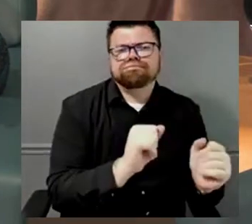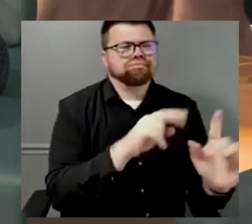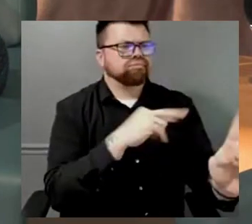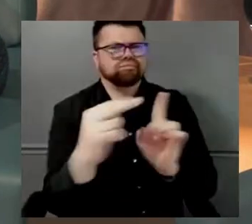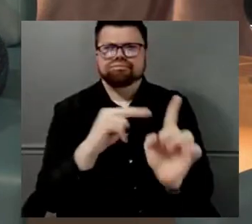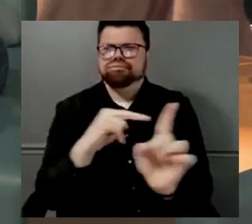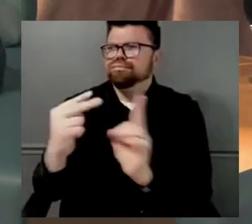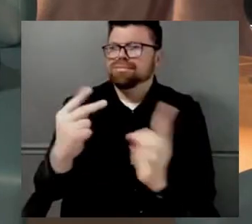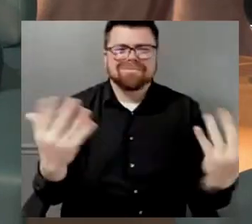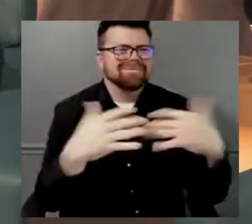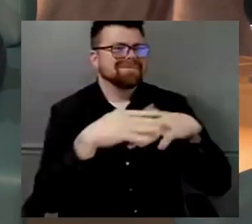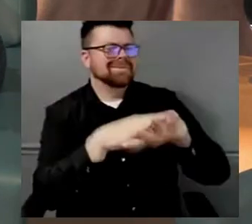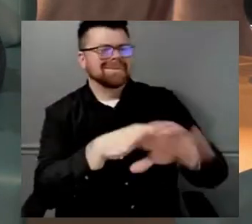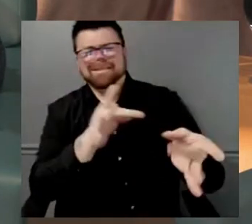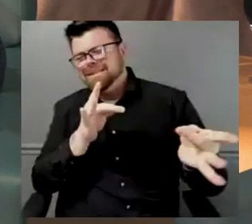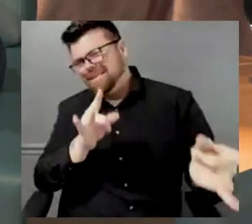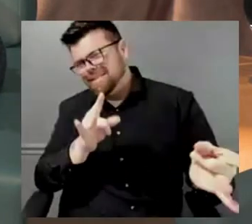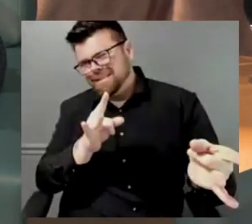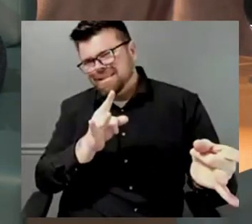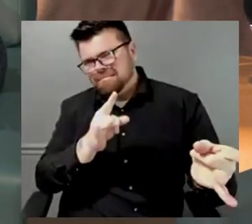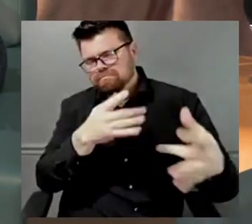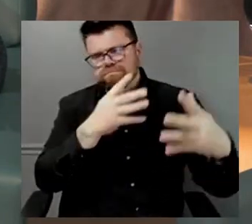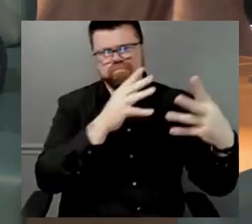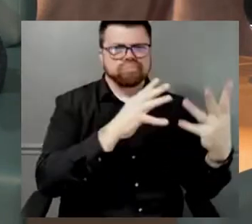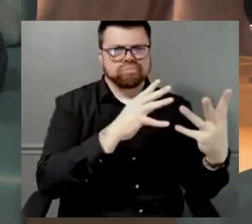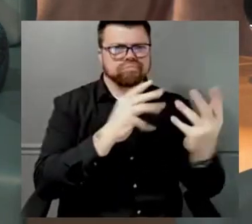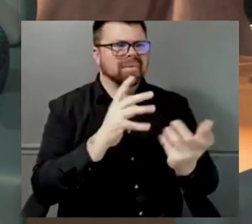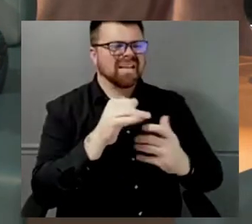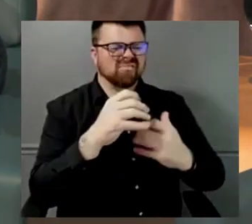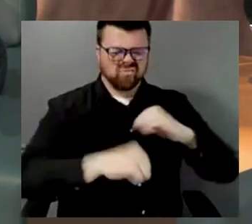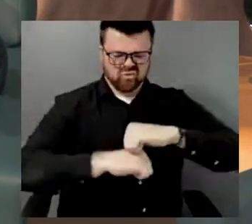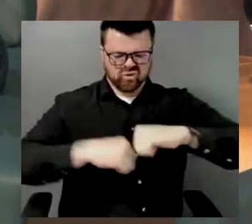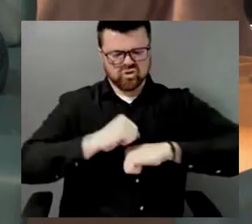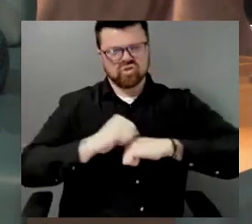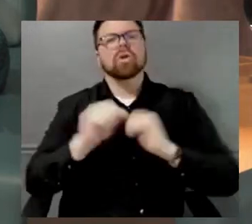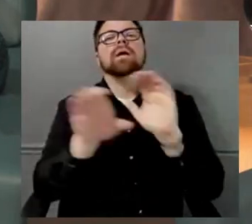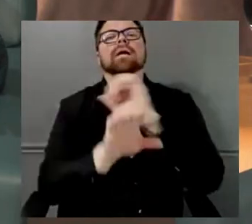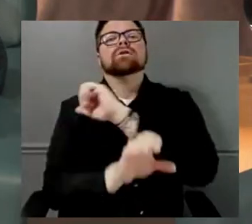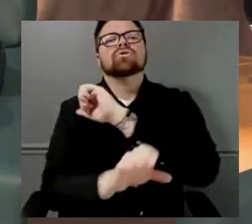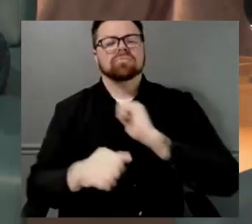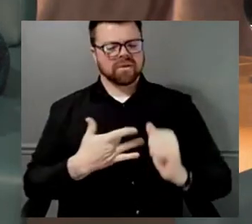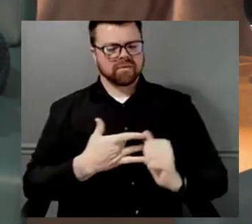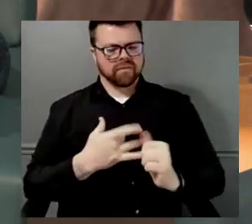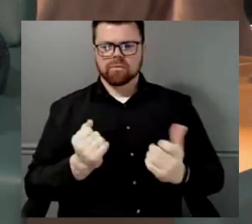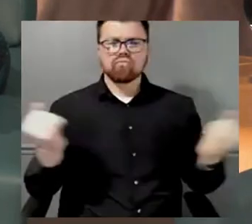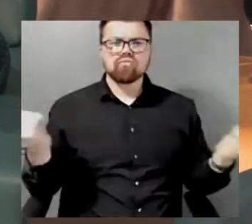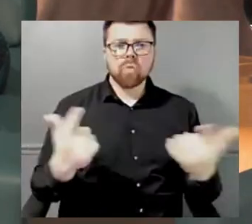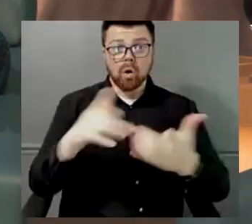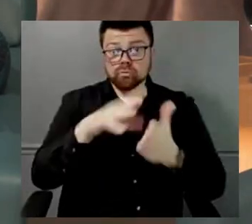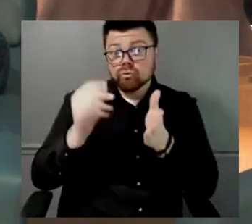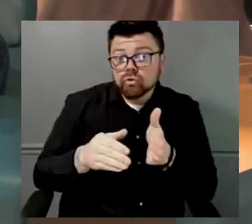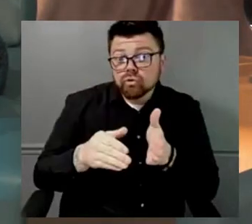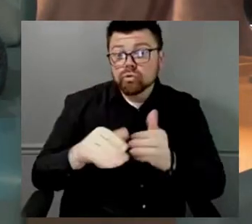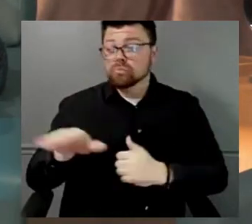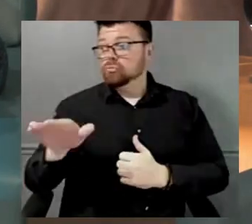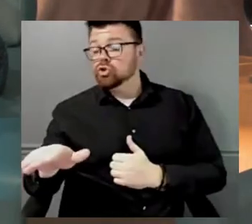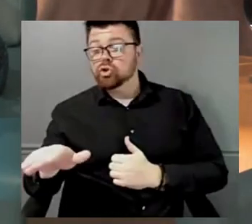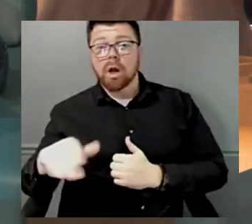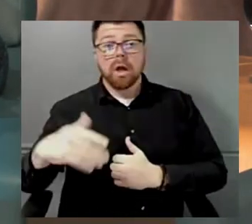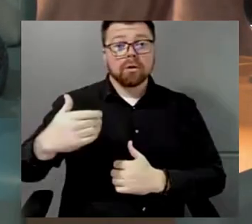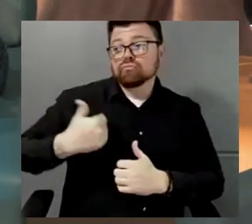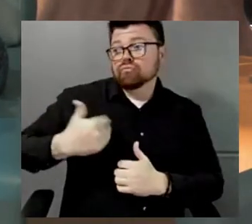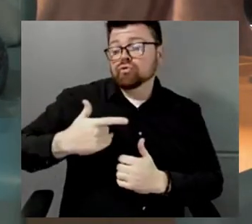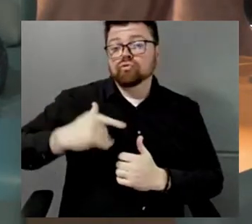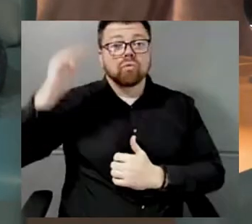together. And the entire structure of our Constitution, and I think every school child and probably every adult heard that